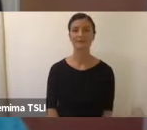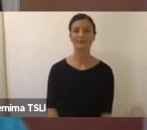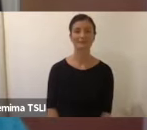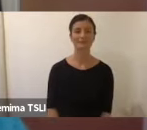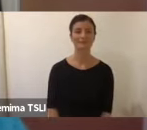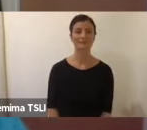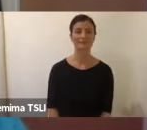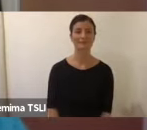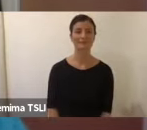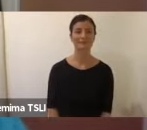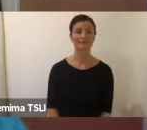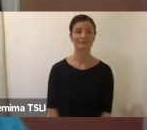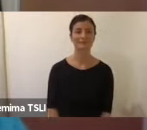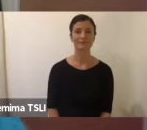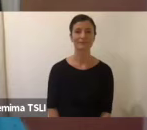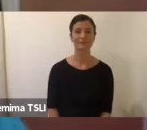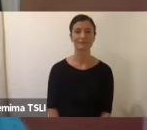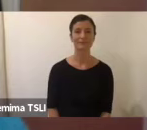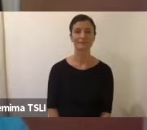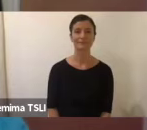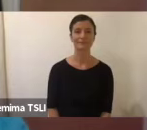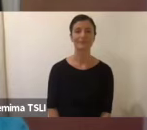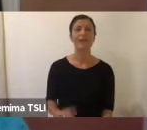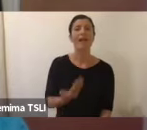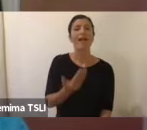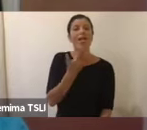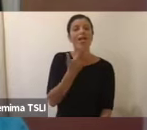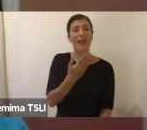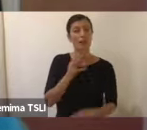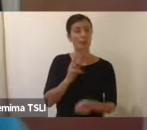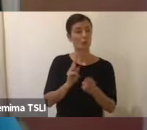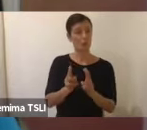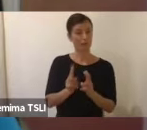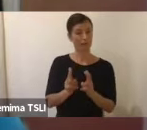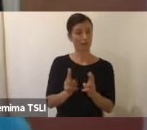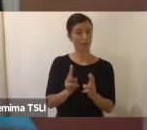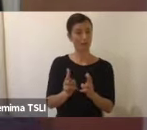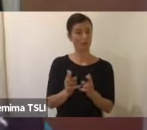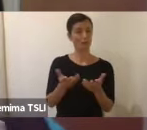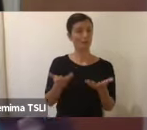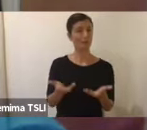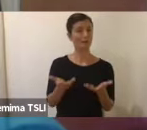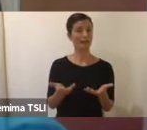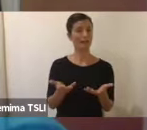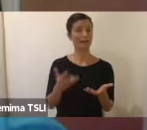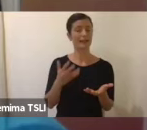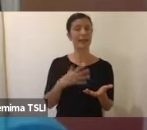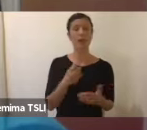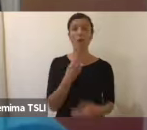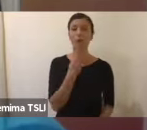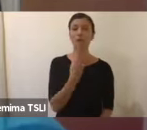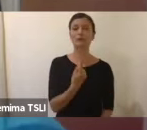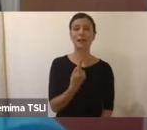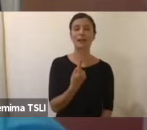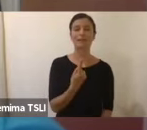us today and I just want to say that I'm holding that for some of you um